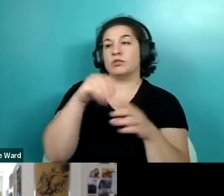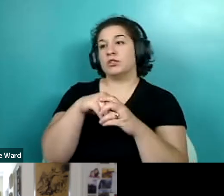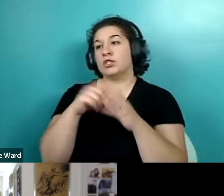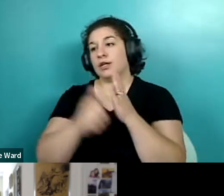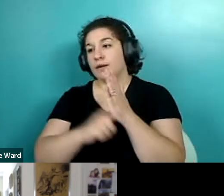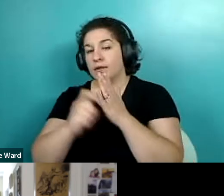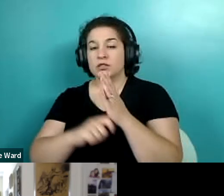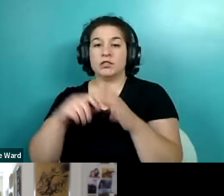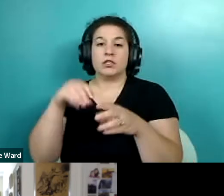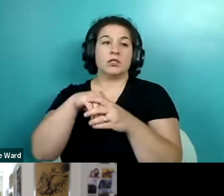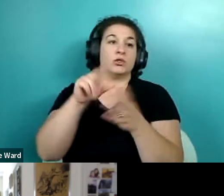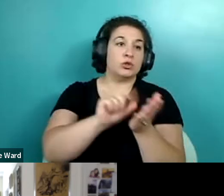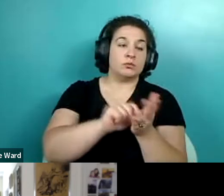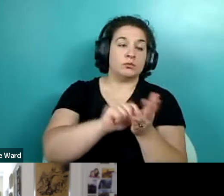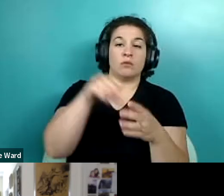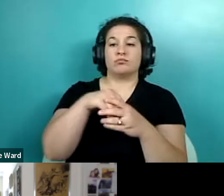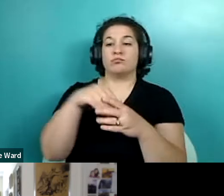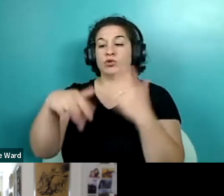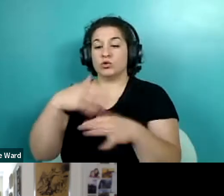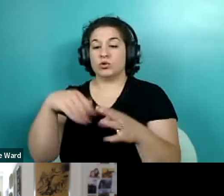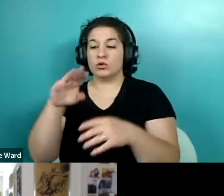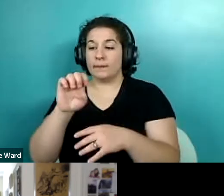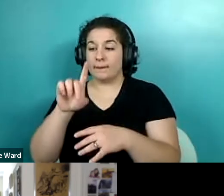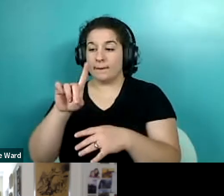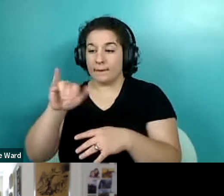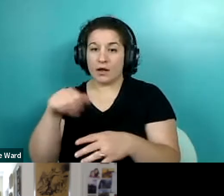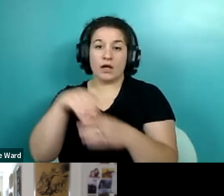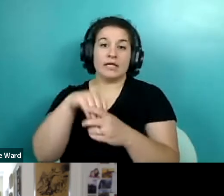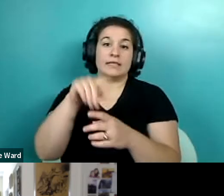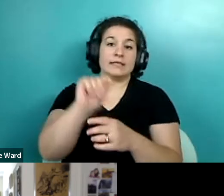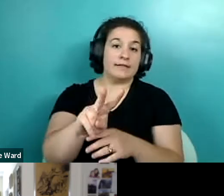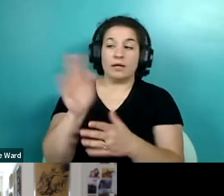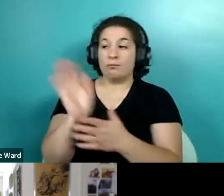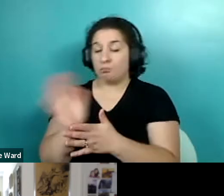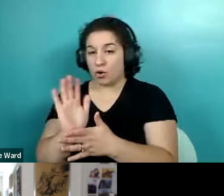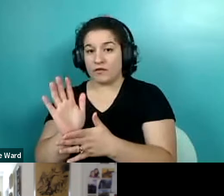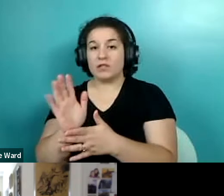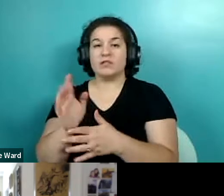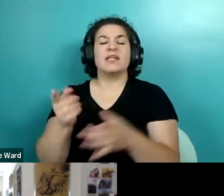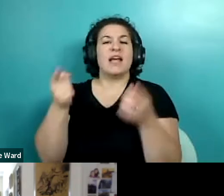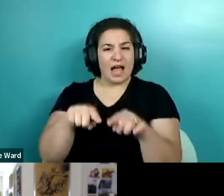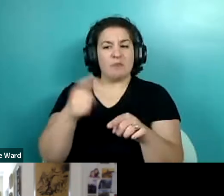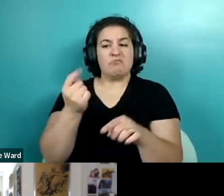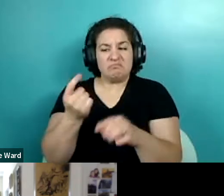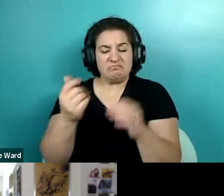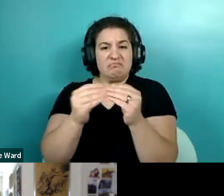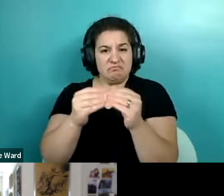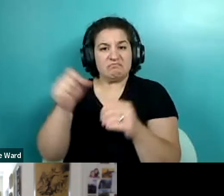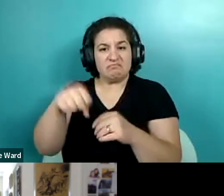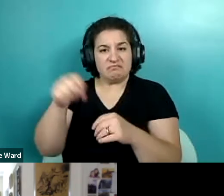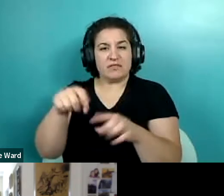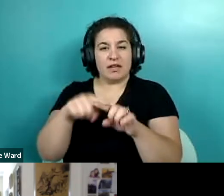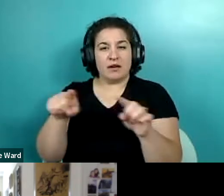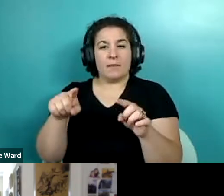media, in television and movies. It's happening a little bit more, but I think it's happening much